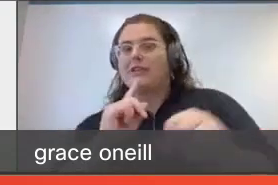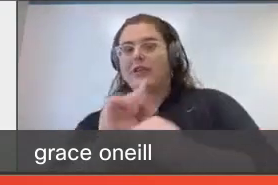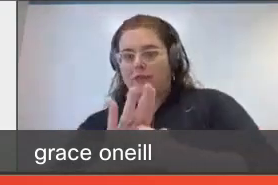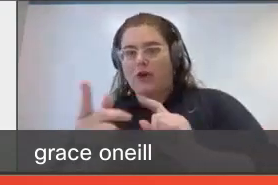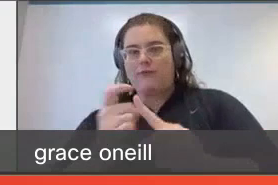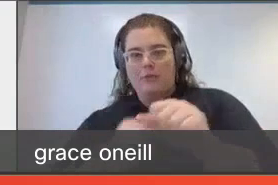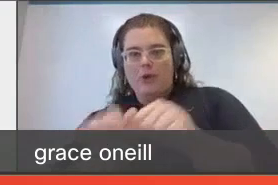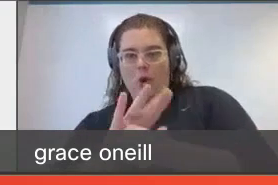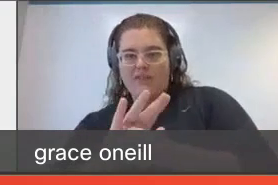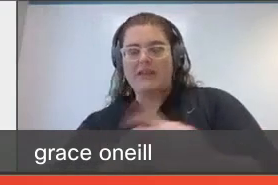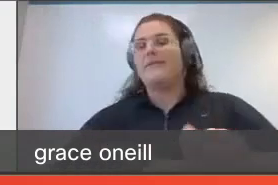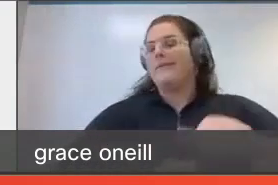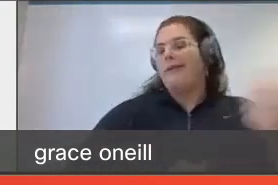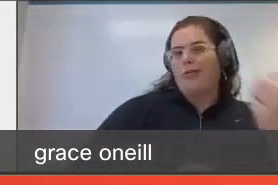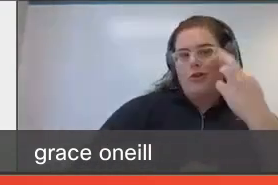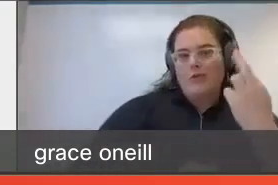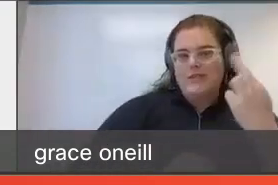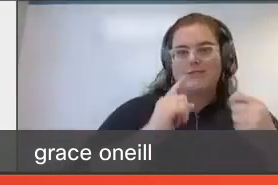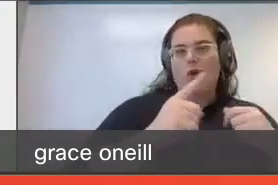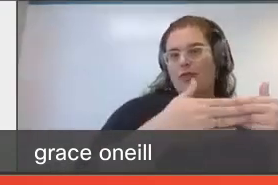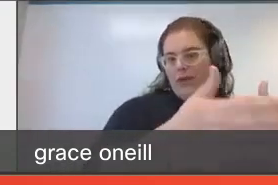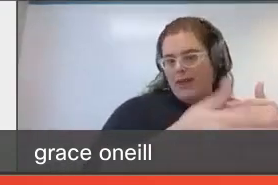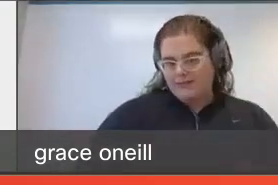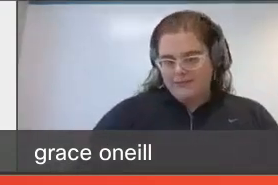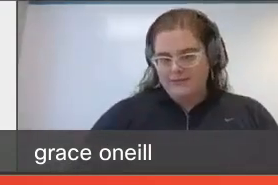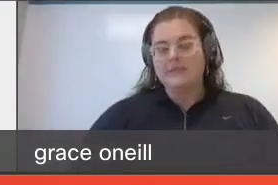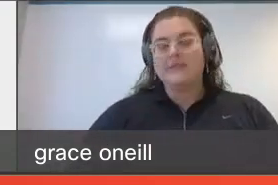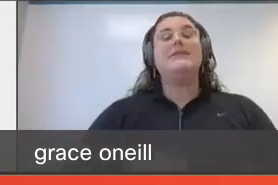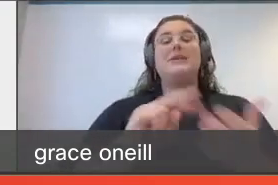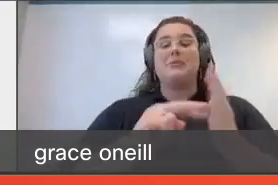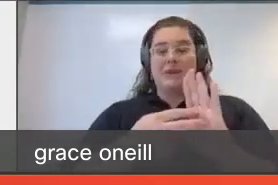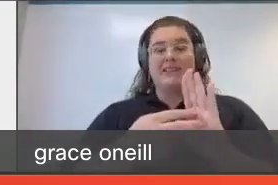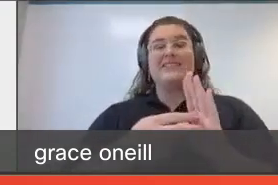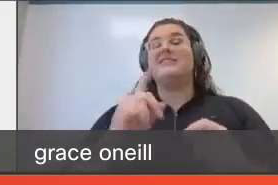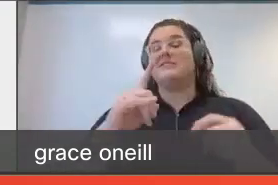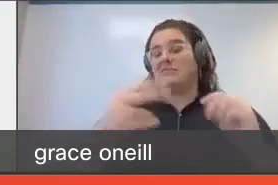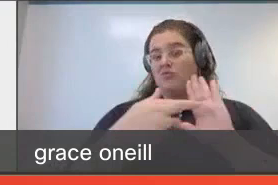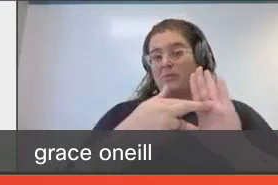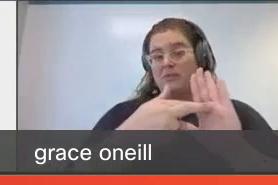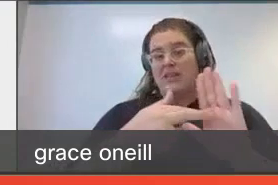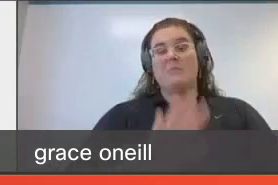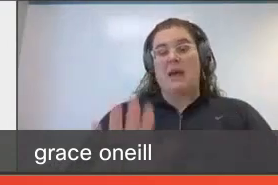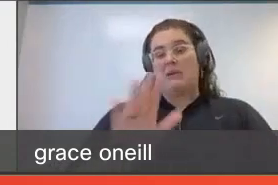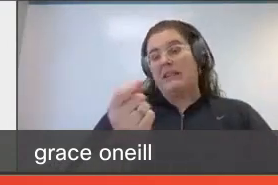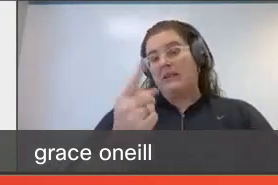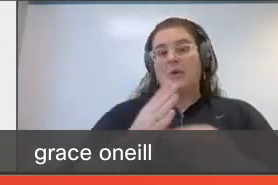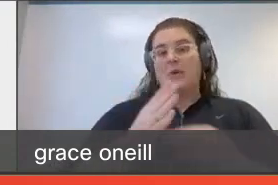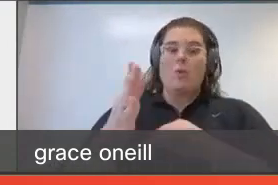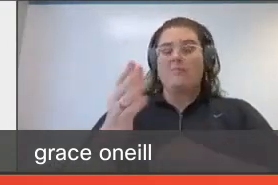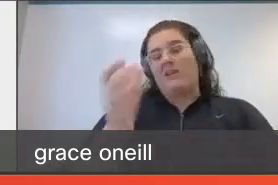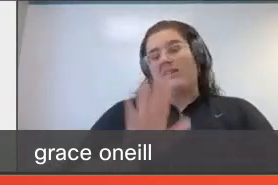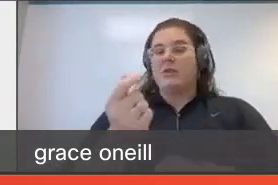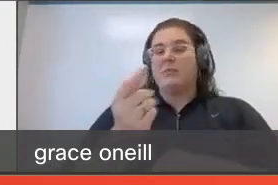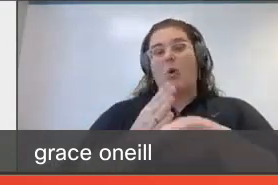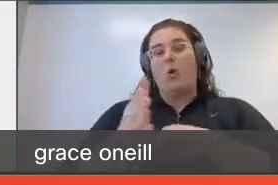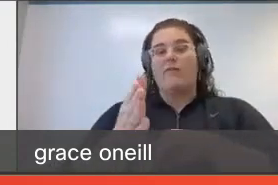of the 114 people in ICFs who contracted COVID, a little over 11% of them did die from